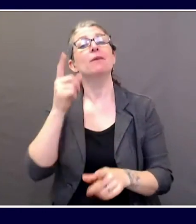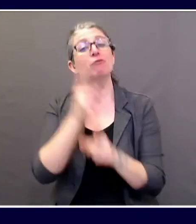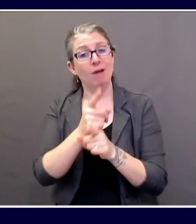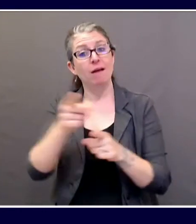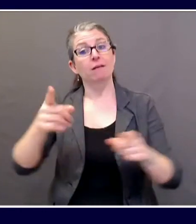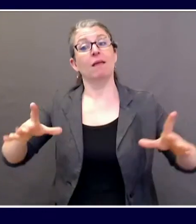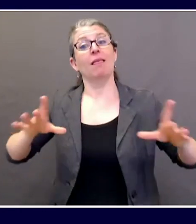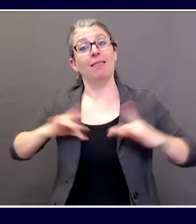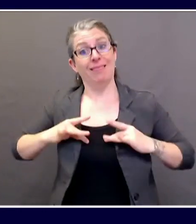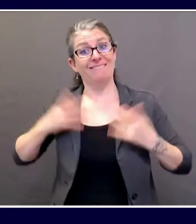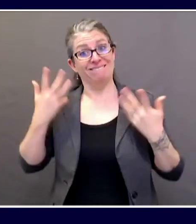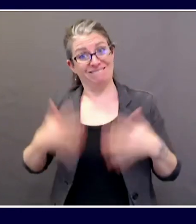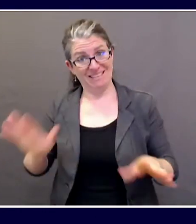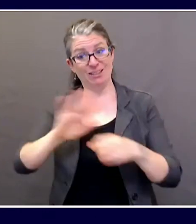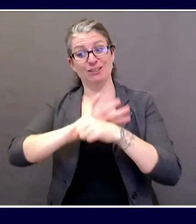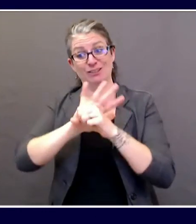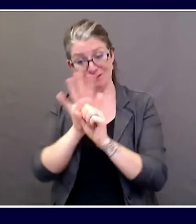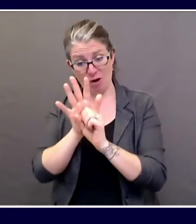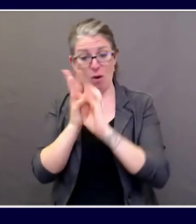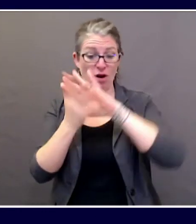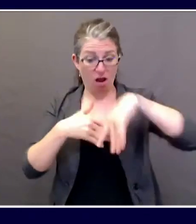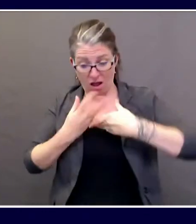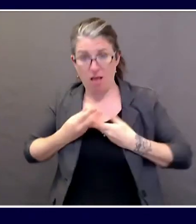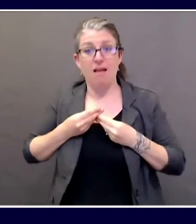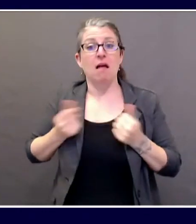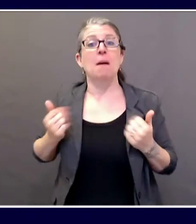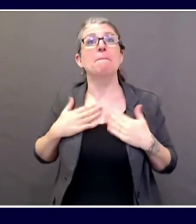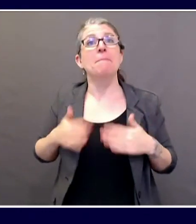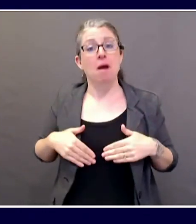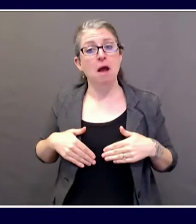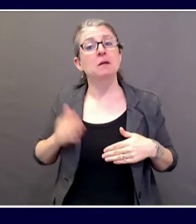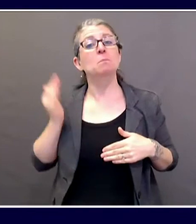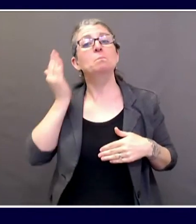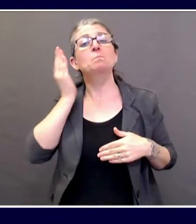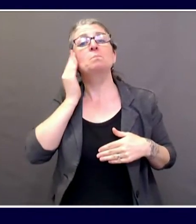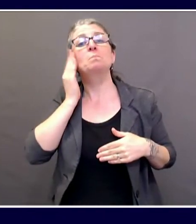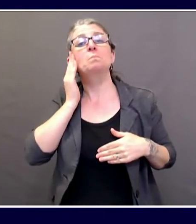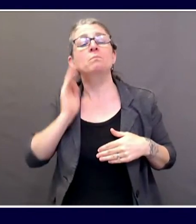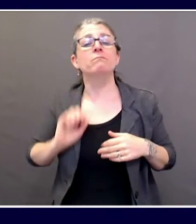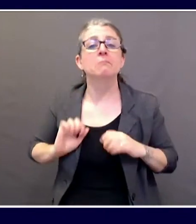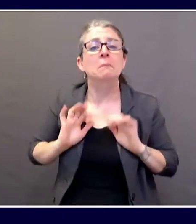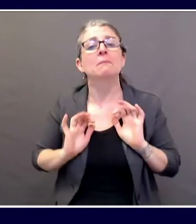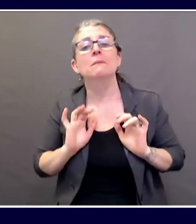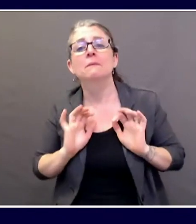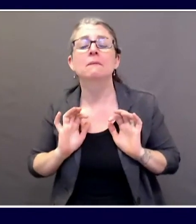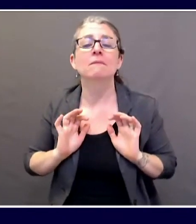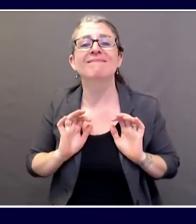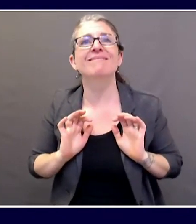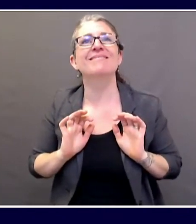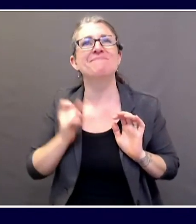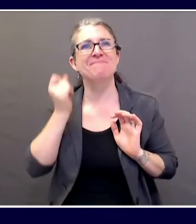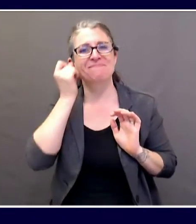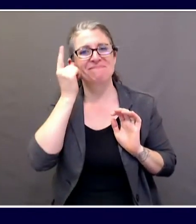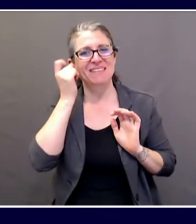give you some immunity to the virus, again, we don't know how long that immunity will last,